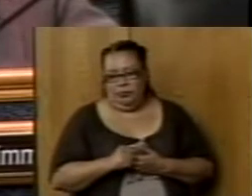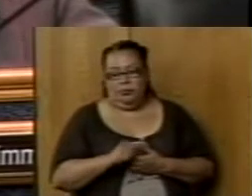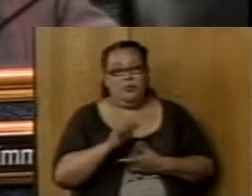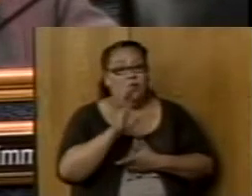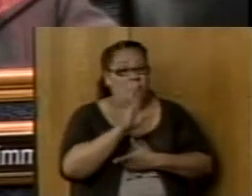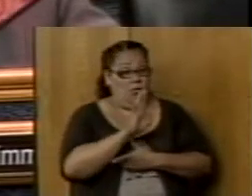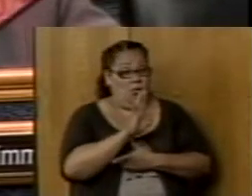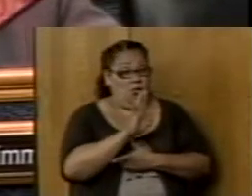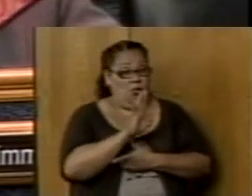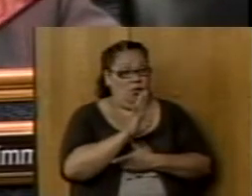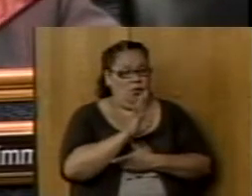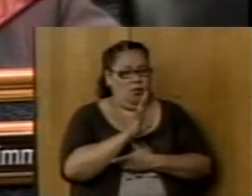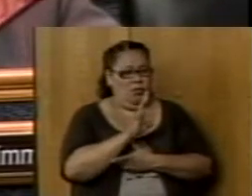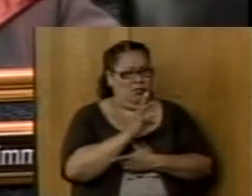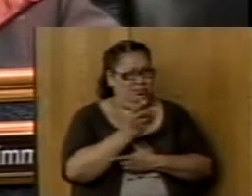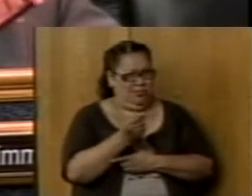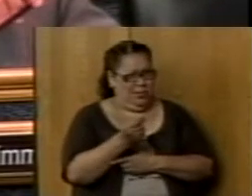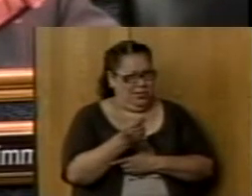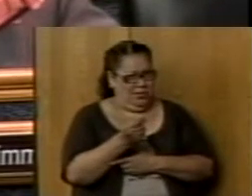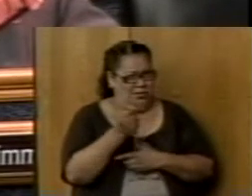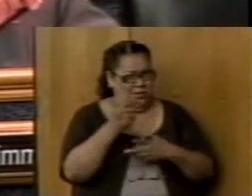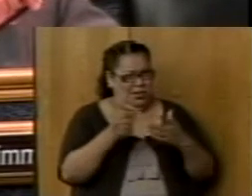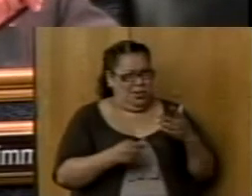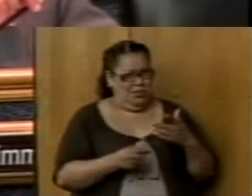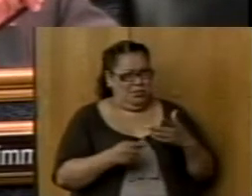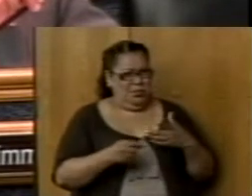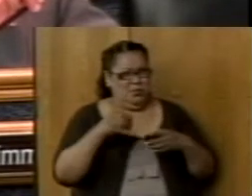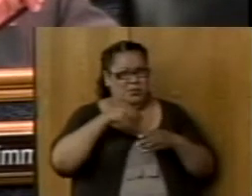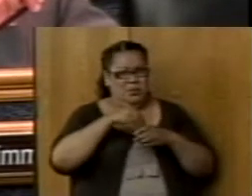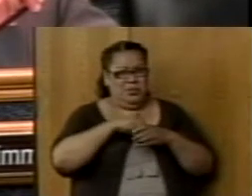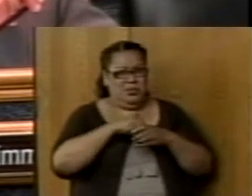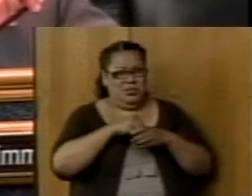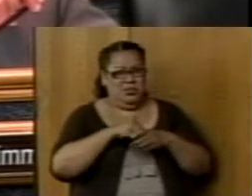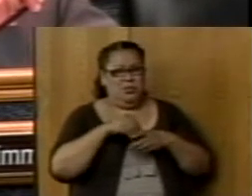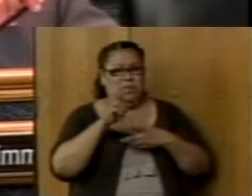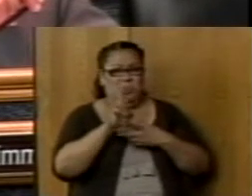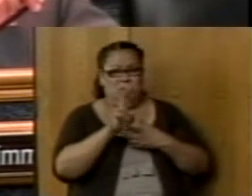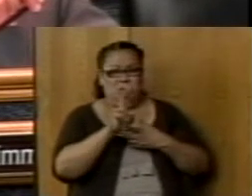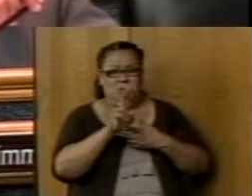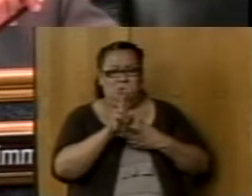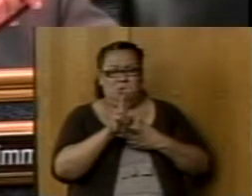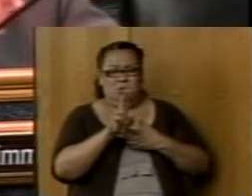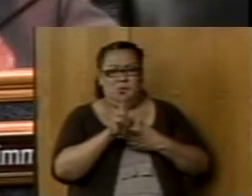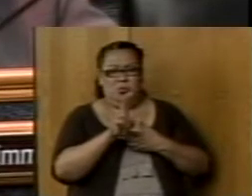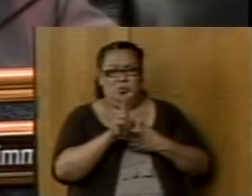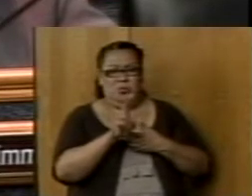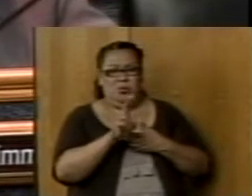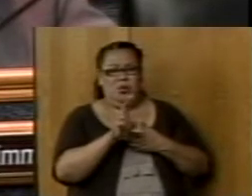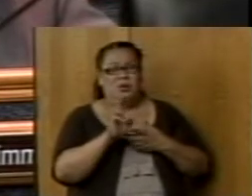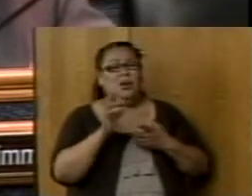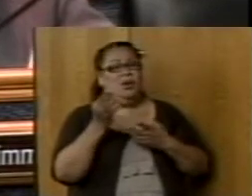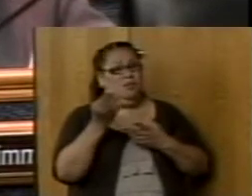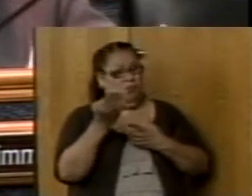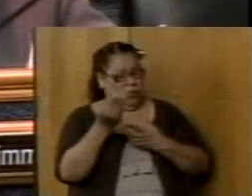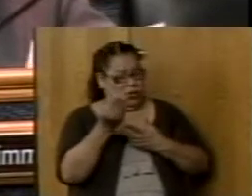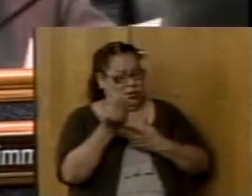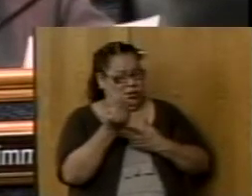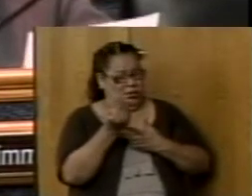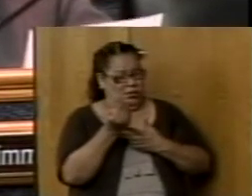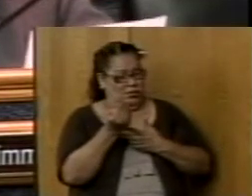from civil items. From interior work items, you have number 2 and number